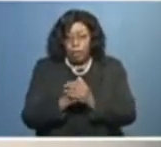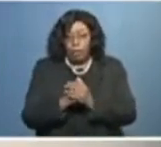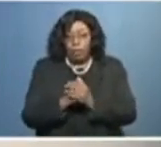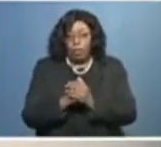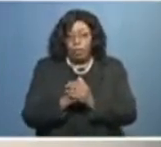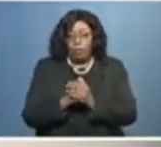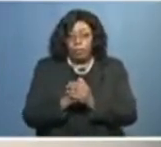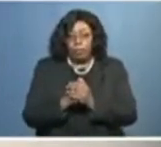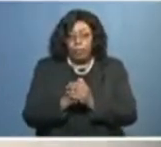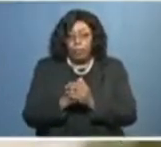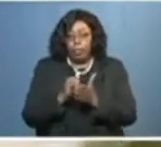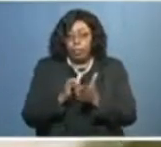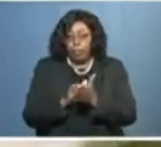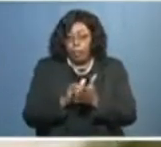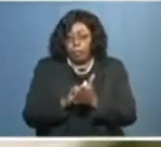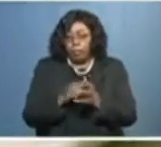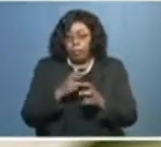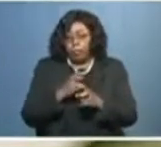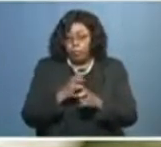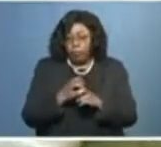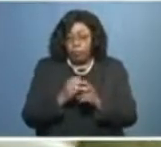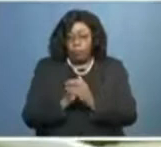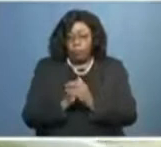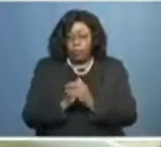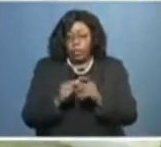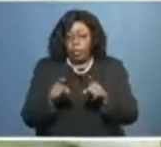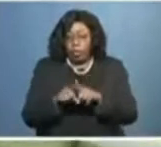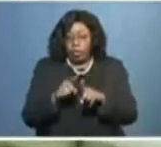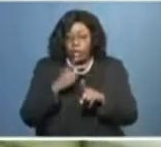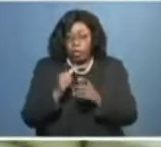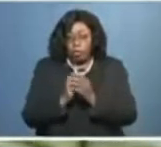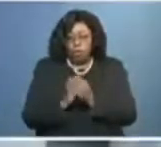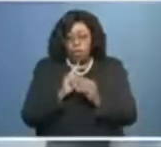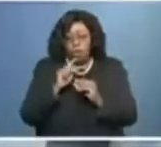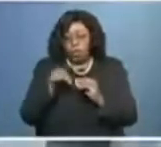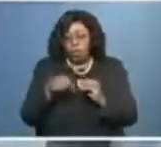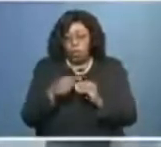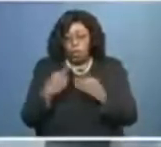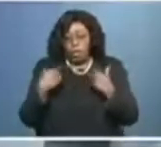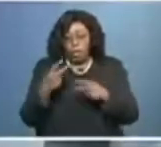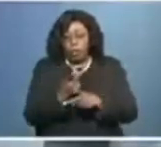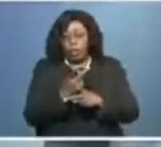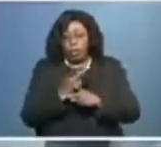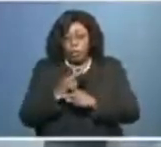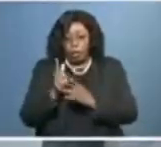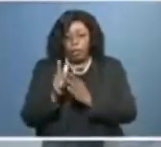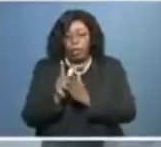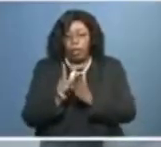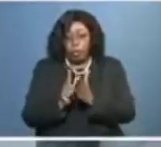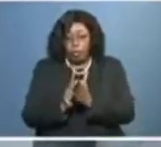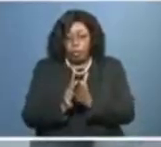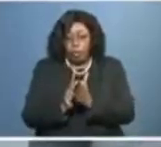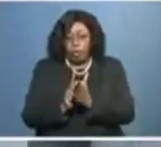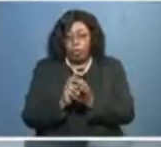posed certain difficulties. The Attorney General also regards health care reform as another crucial legislative block.